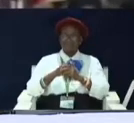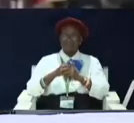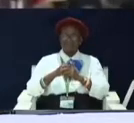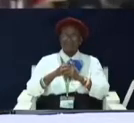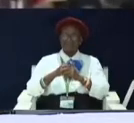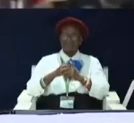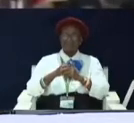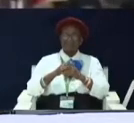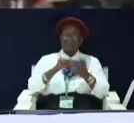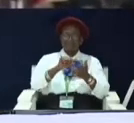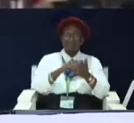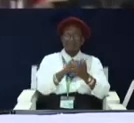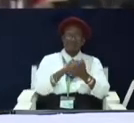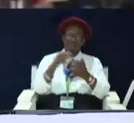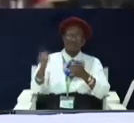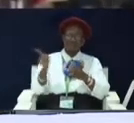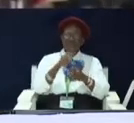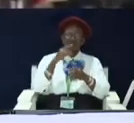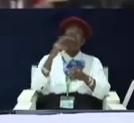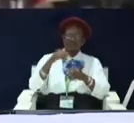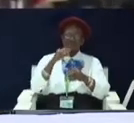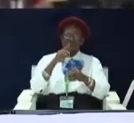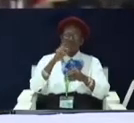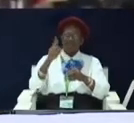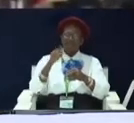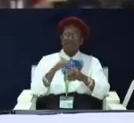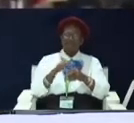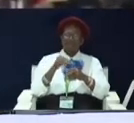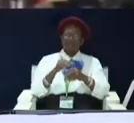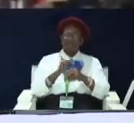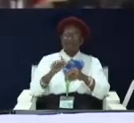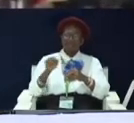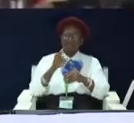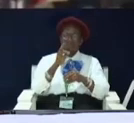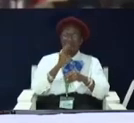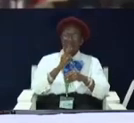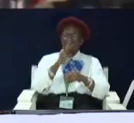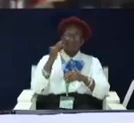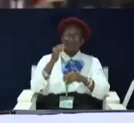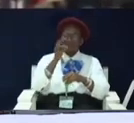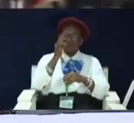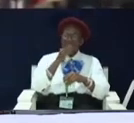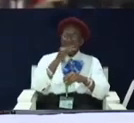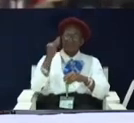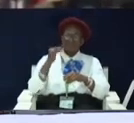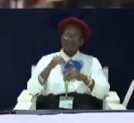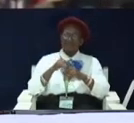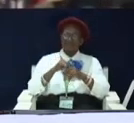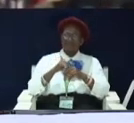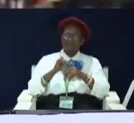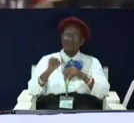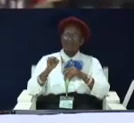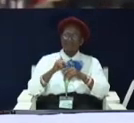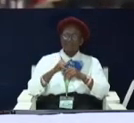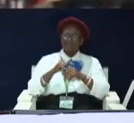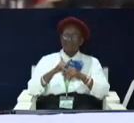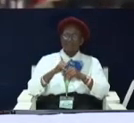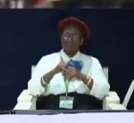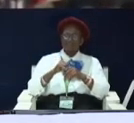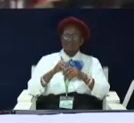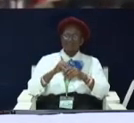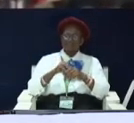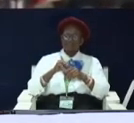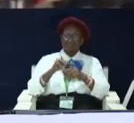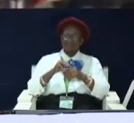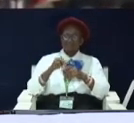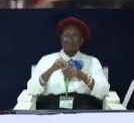And those of you who are in a famine, gbogbo eyin ti esi wa nbe ninu iyan, whether